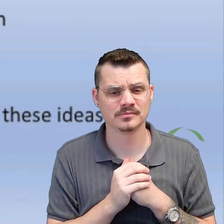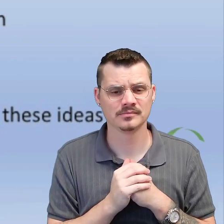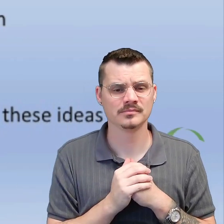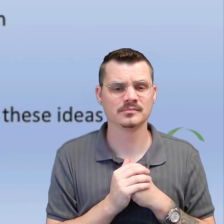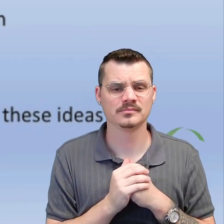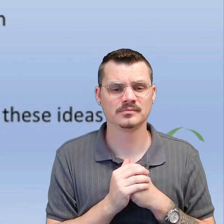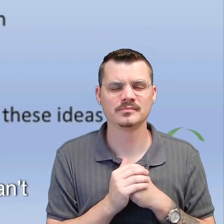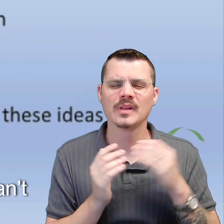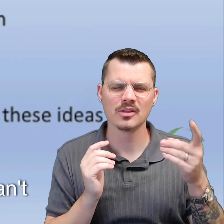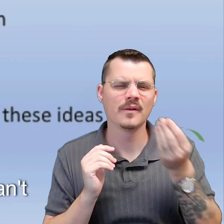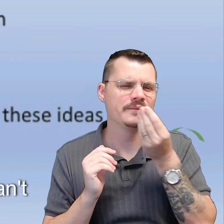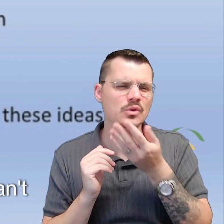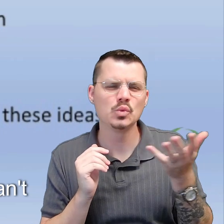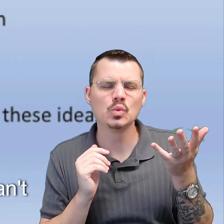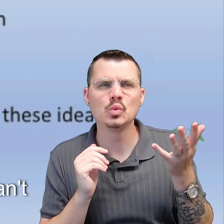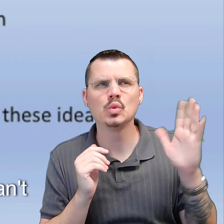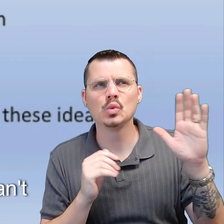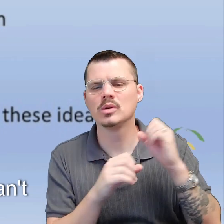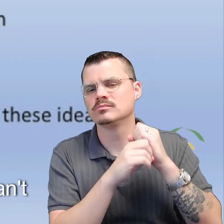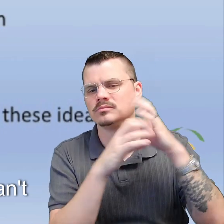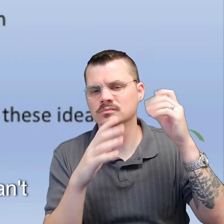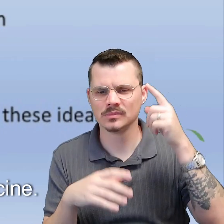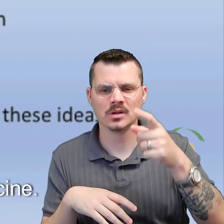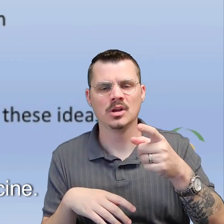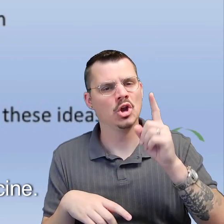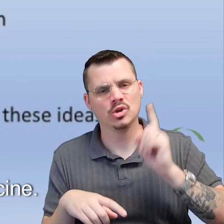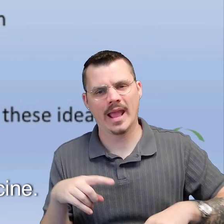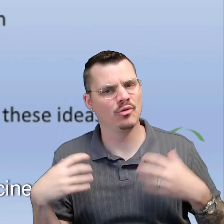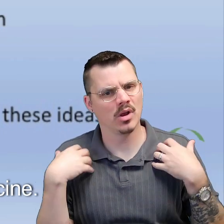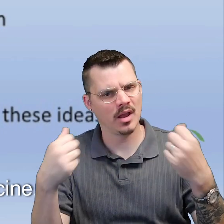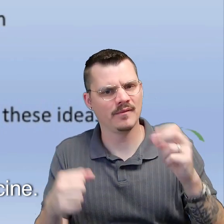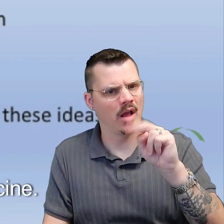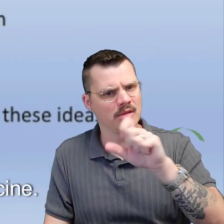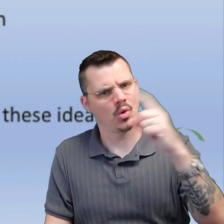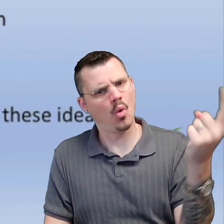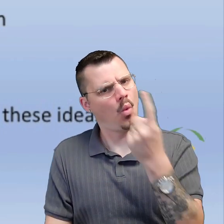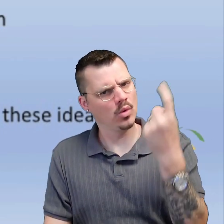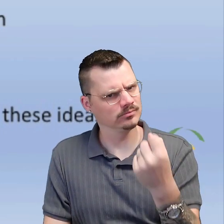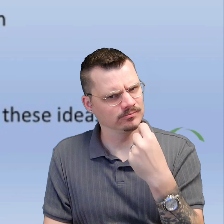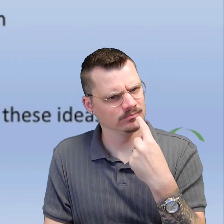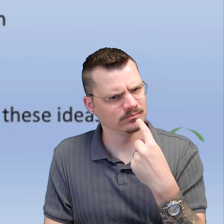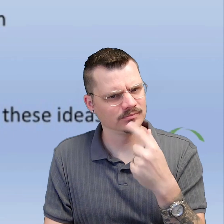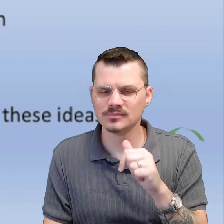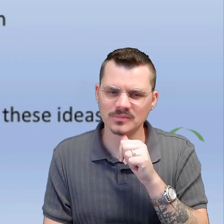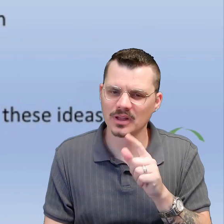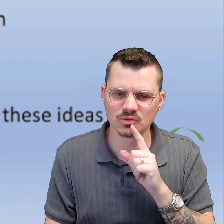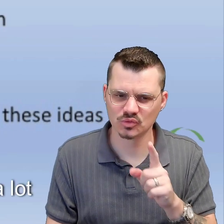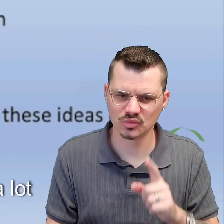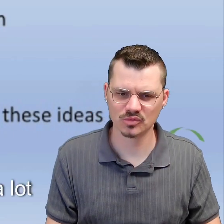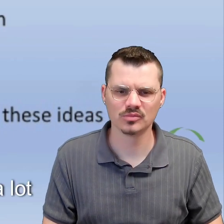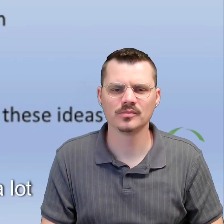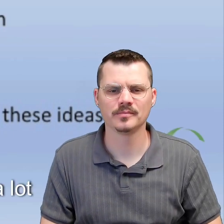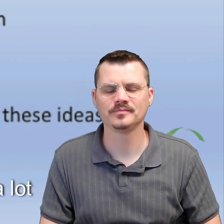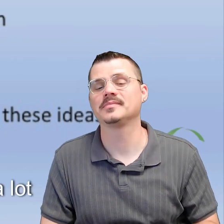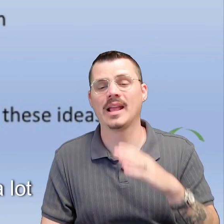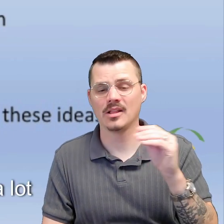And there's a couple of ideas that you can't recover unless you always take medicine. That's not really true.